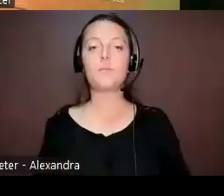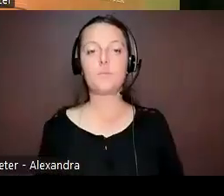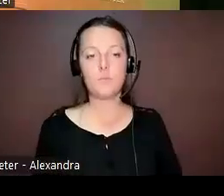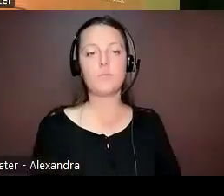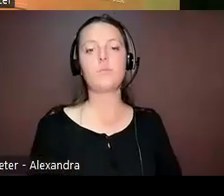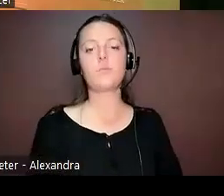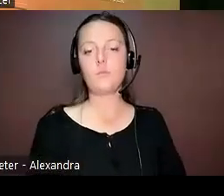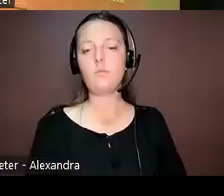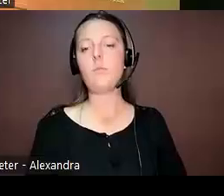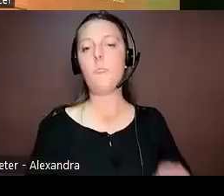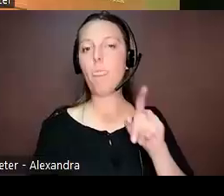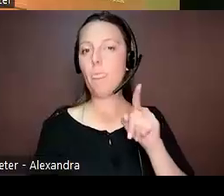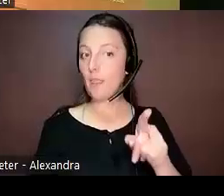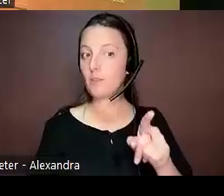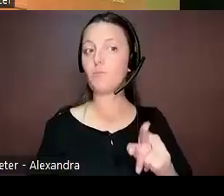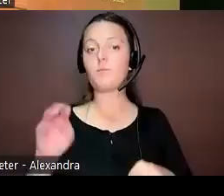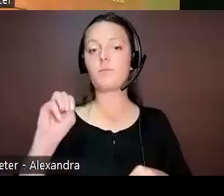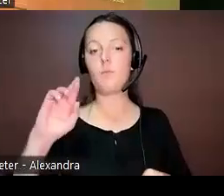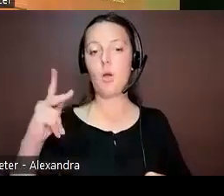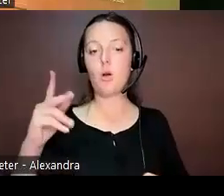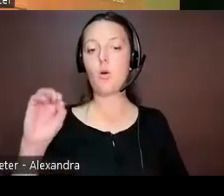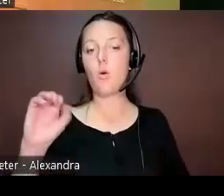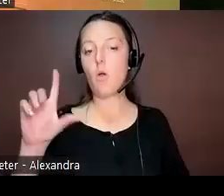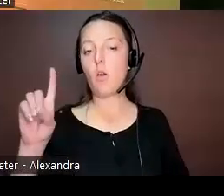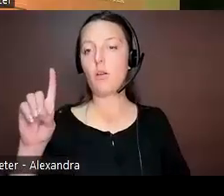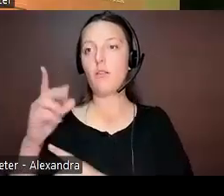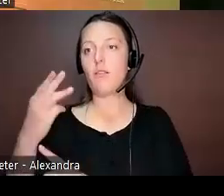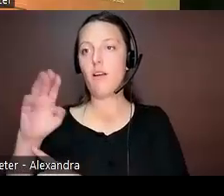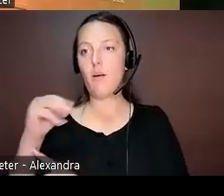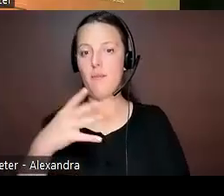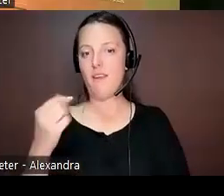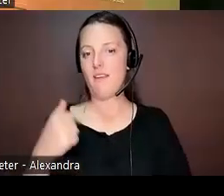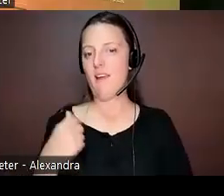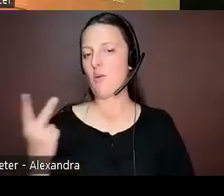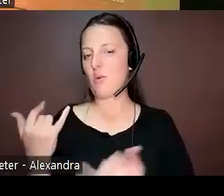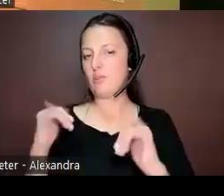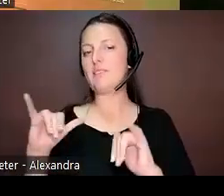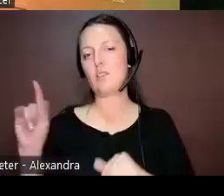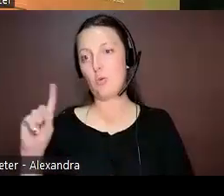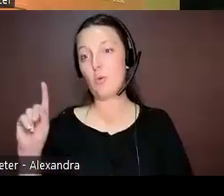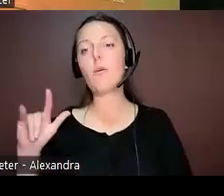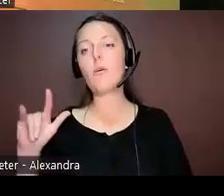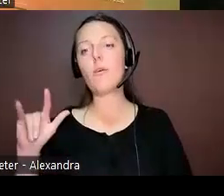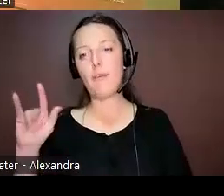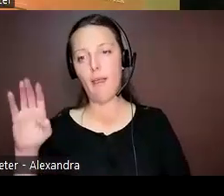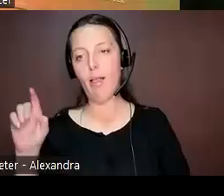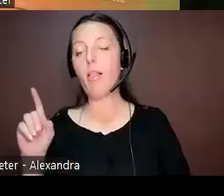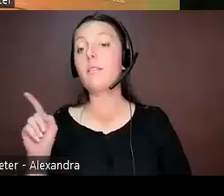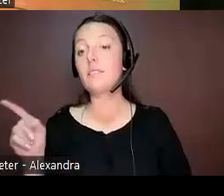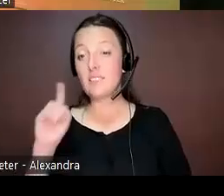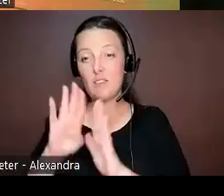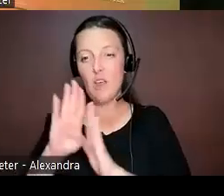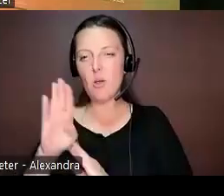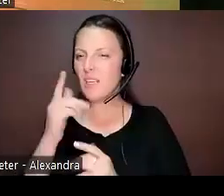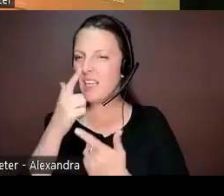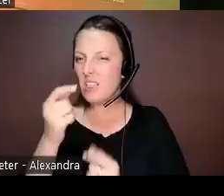at Yale. He was developing this really interesting ideas about delirium. And he published